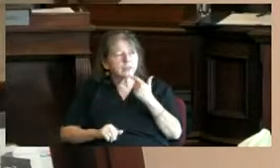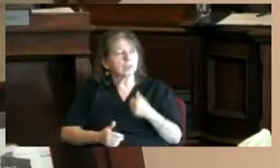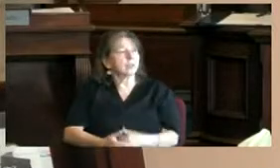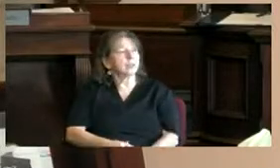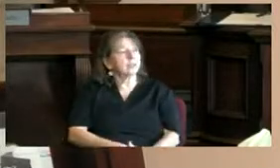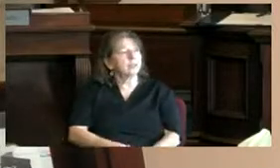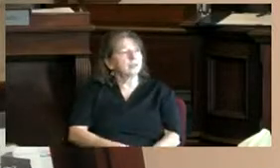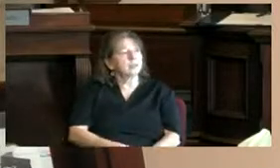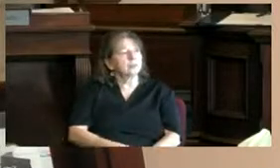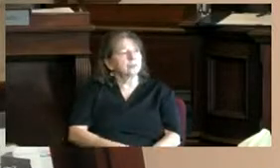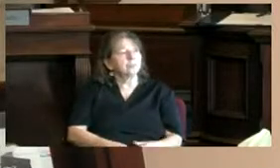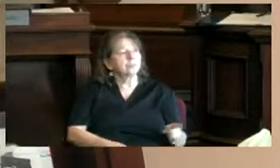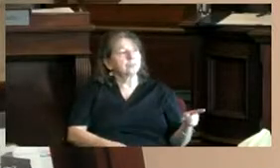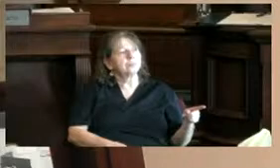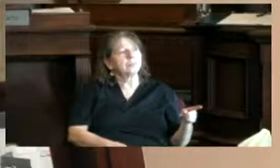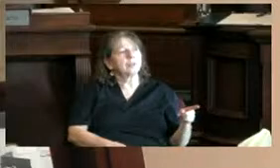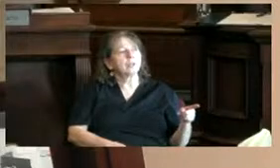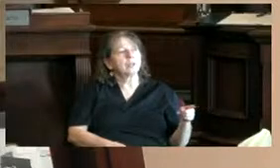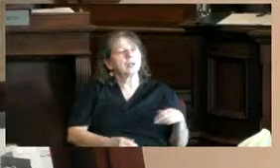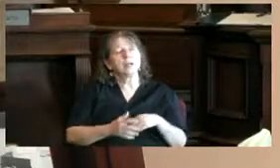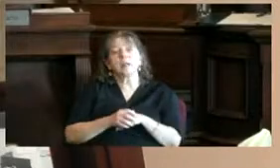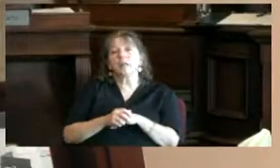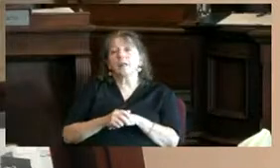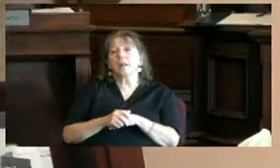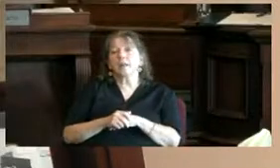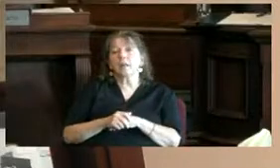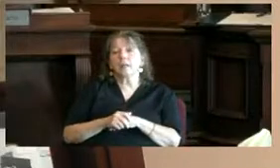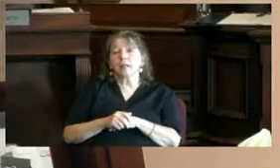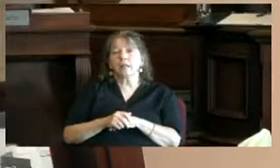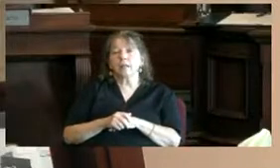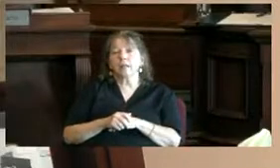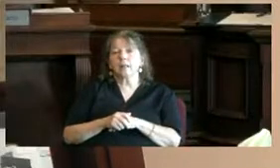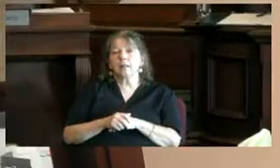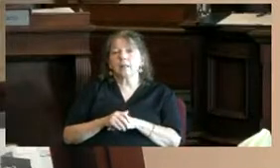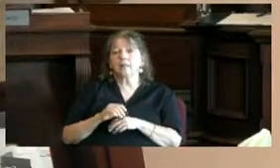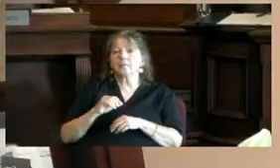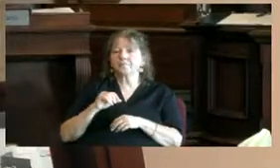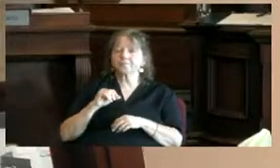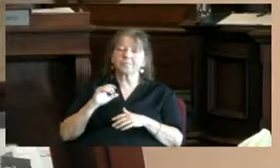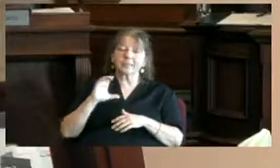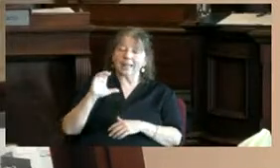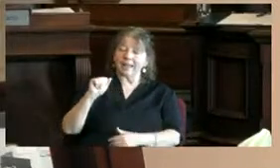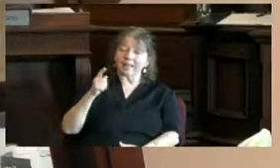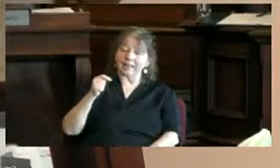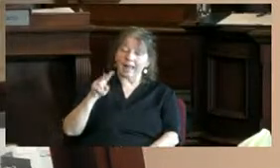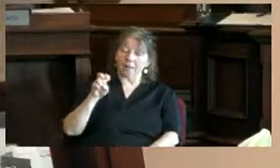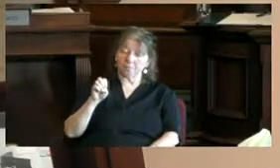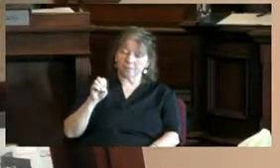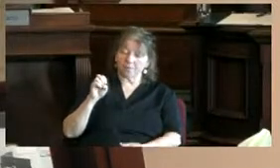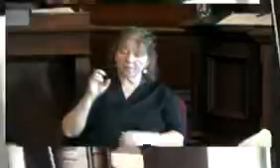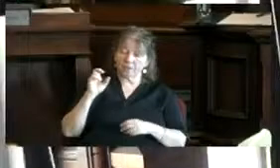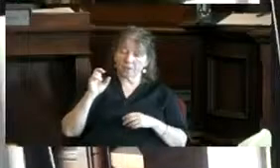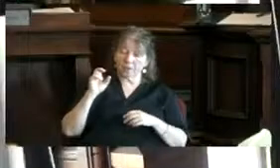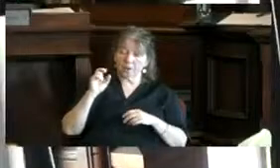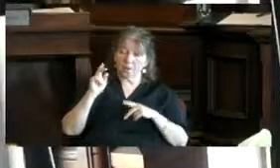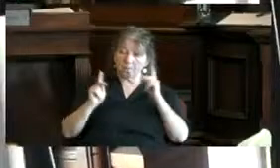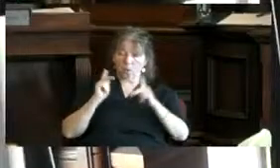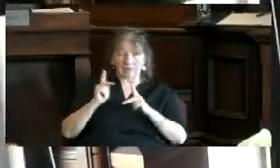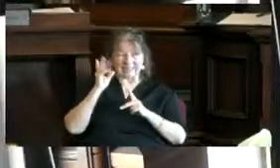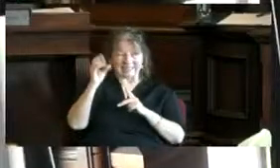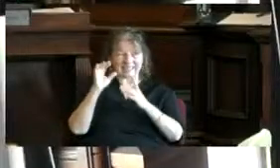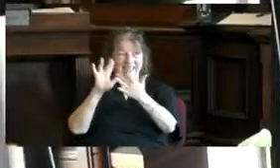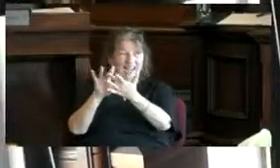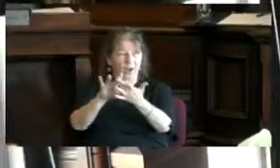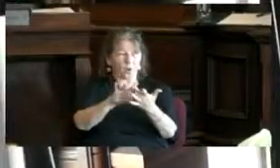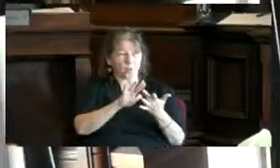So I think engagement happens regularly through Captain Person's homeless outreach, and I'll let him describe a little bit